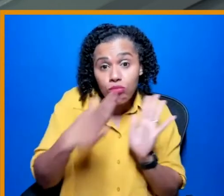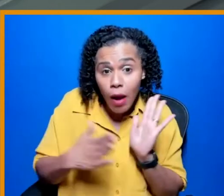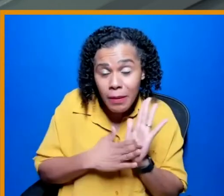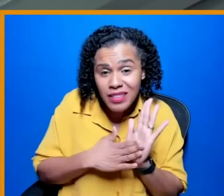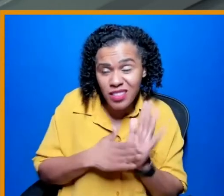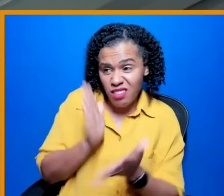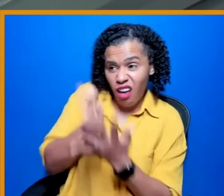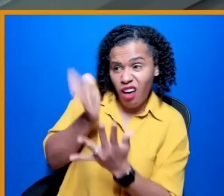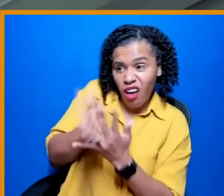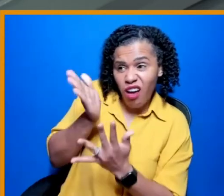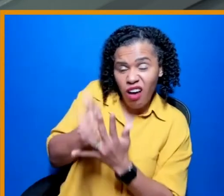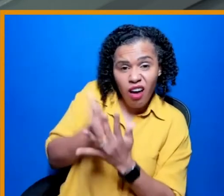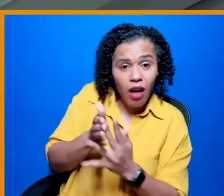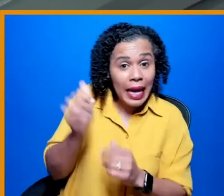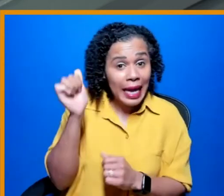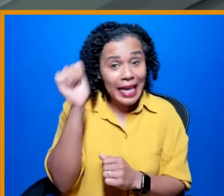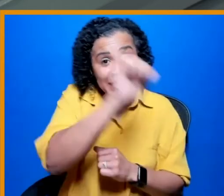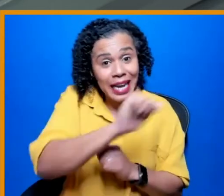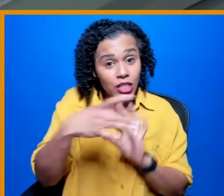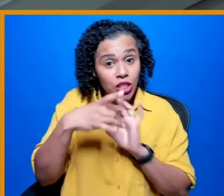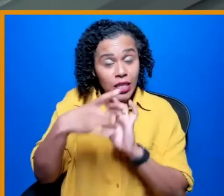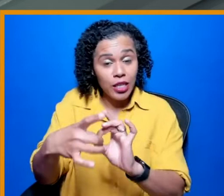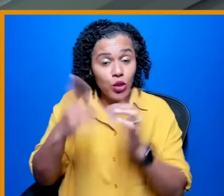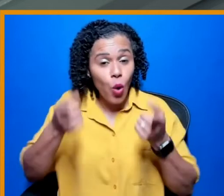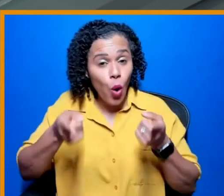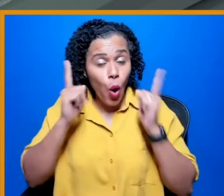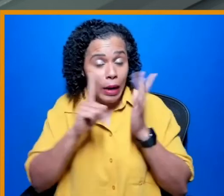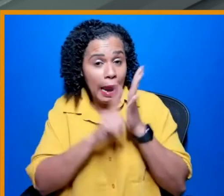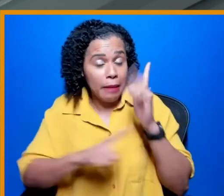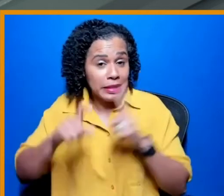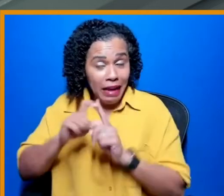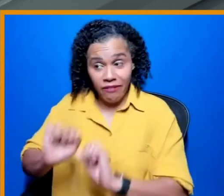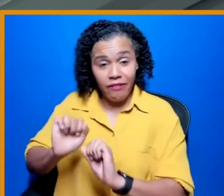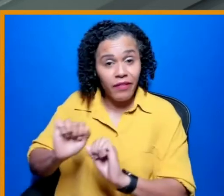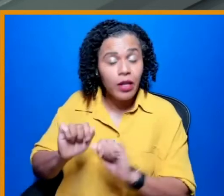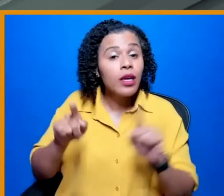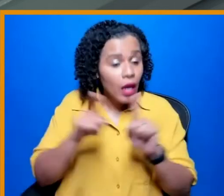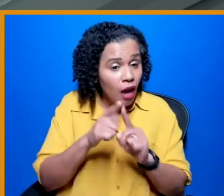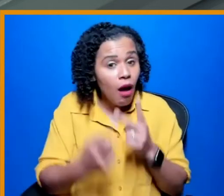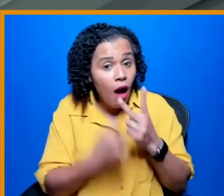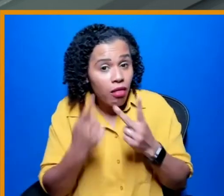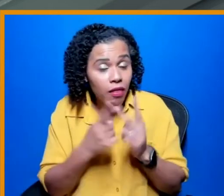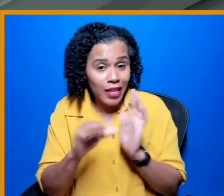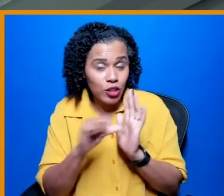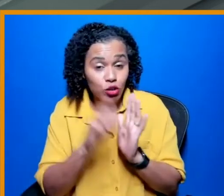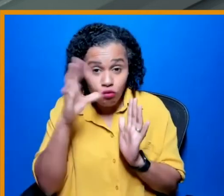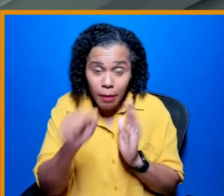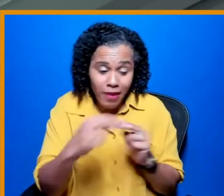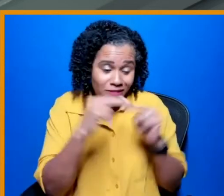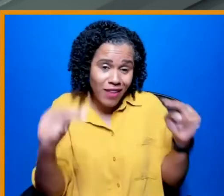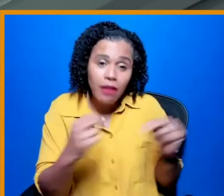with intelligence relating to Lord Lebedev, as well as other issues such as the refurbishment of the flat at number 10 Downing